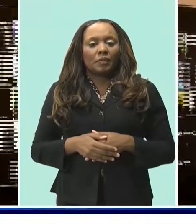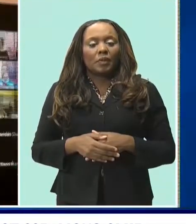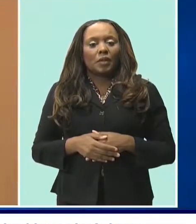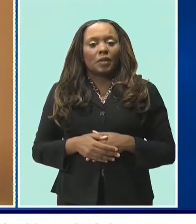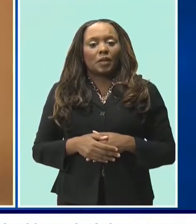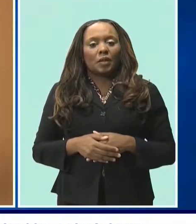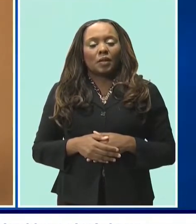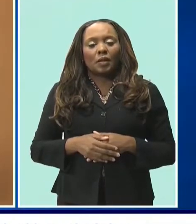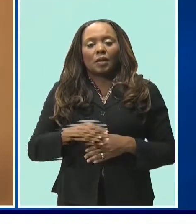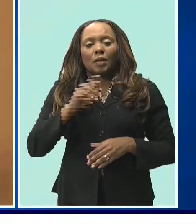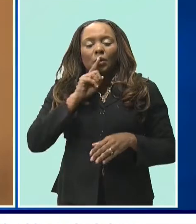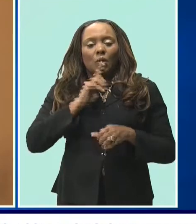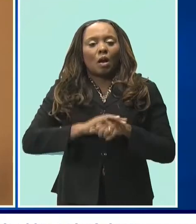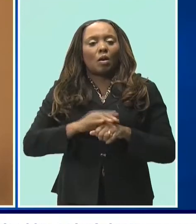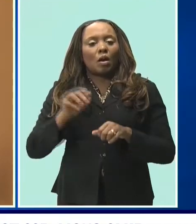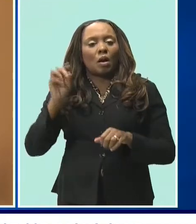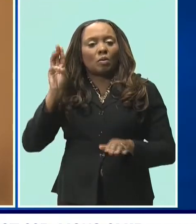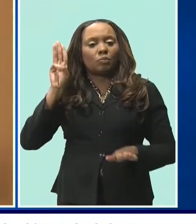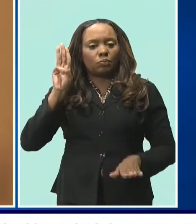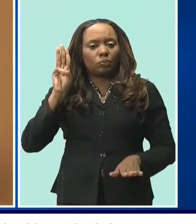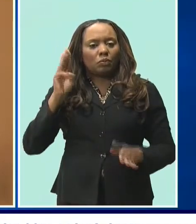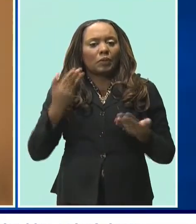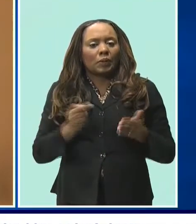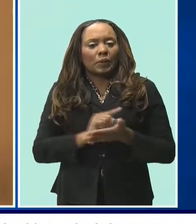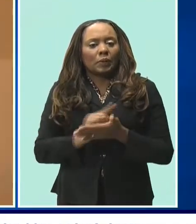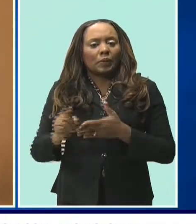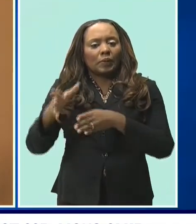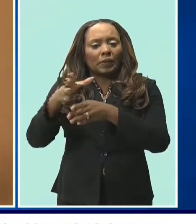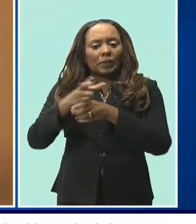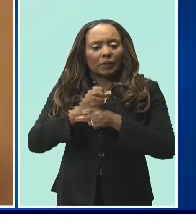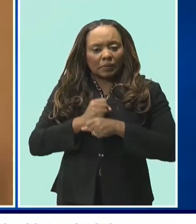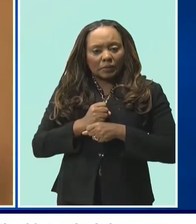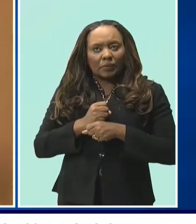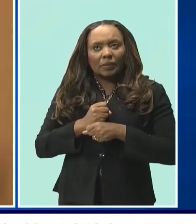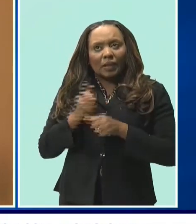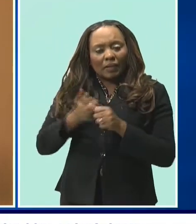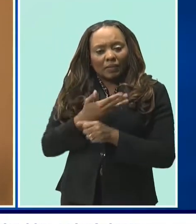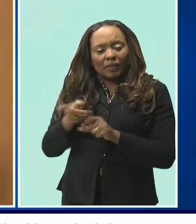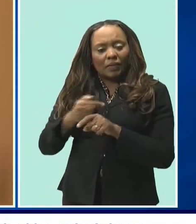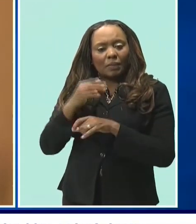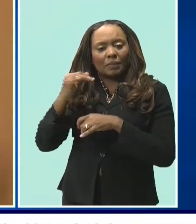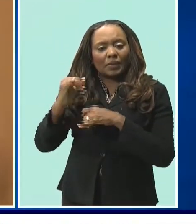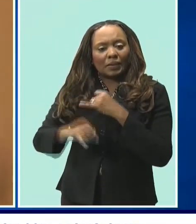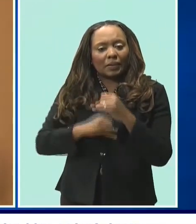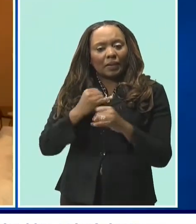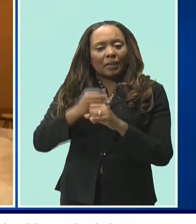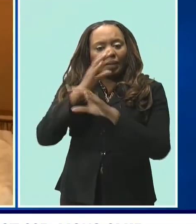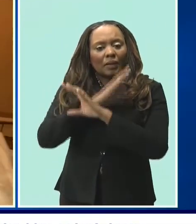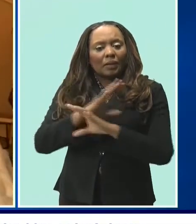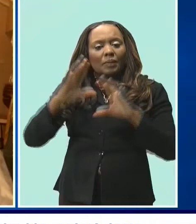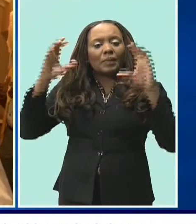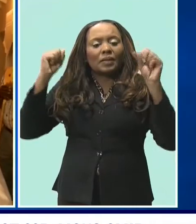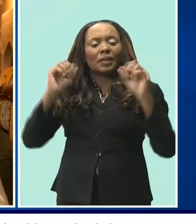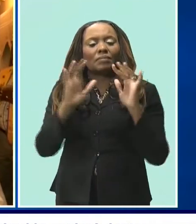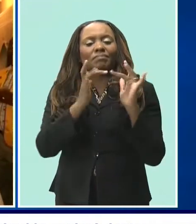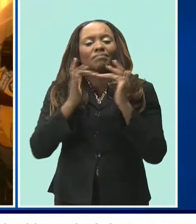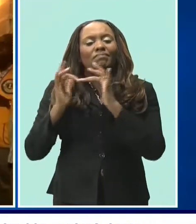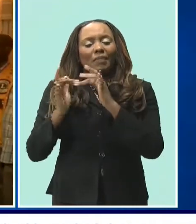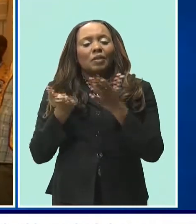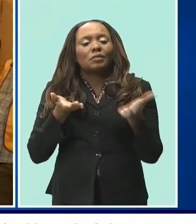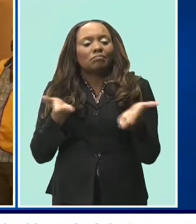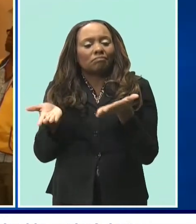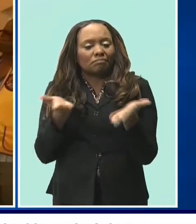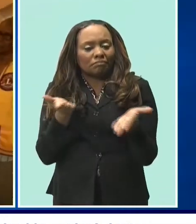in the presence of supporters earlier this week and received her credentials from International President Dr. Jong-Hul